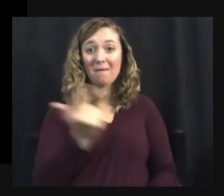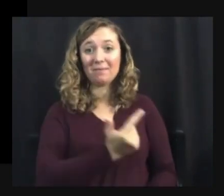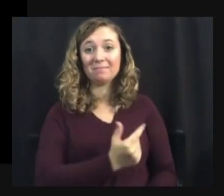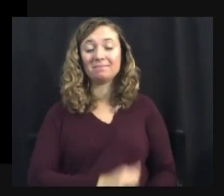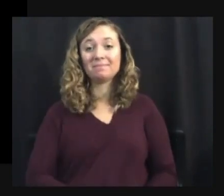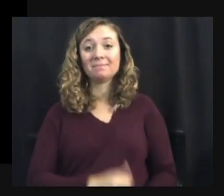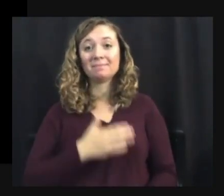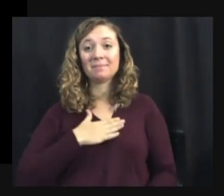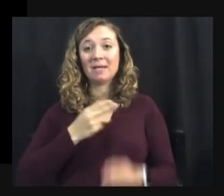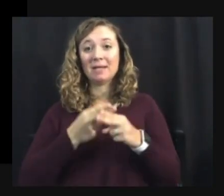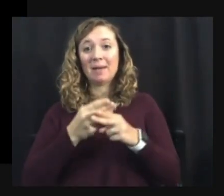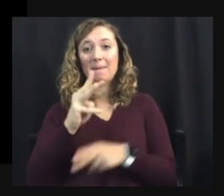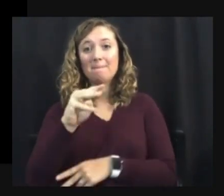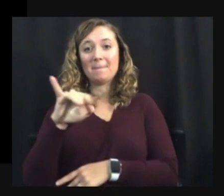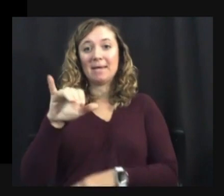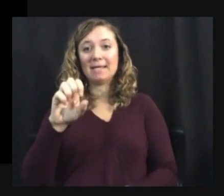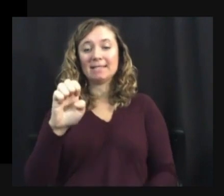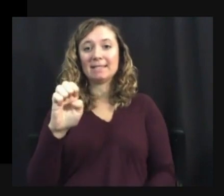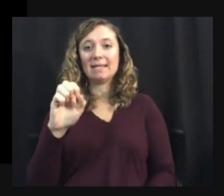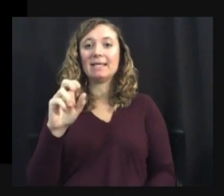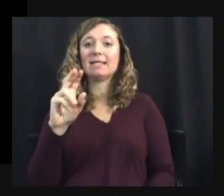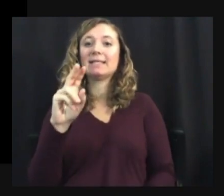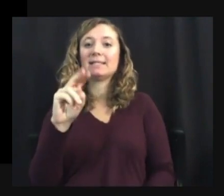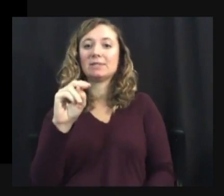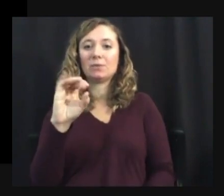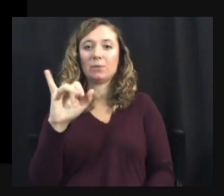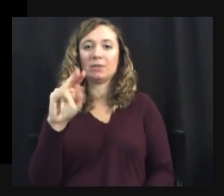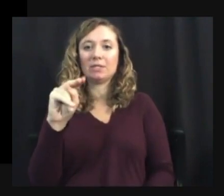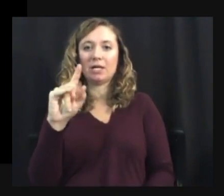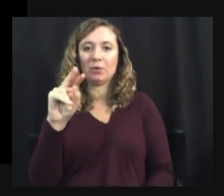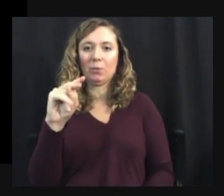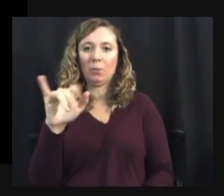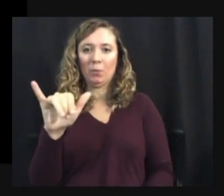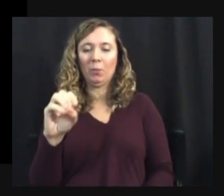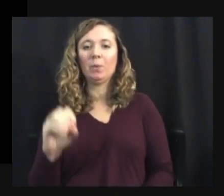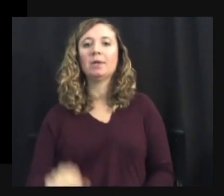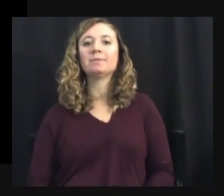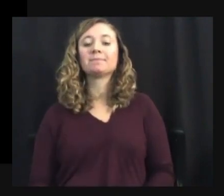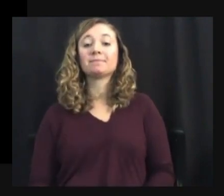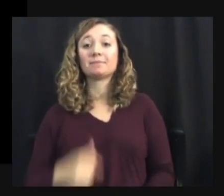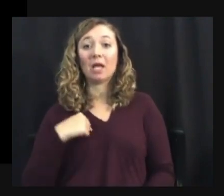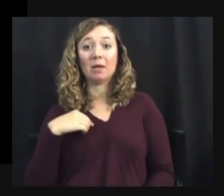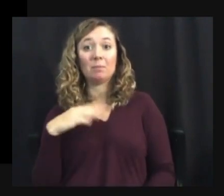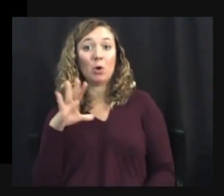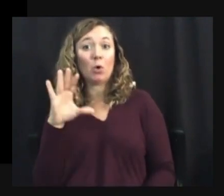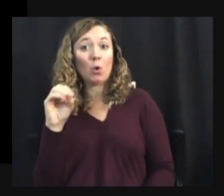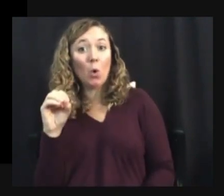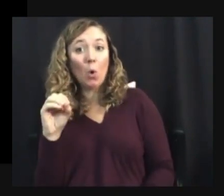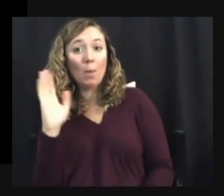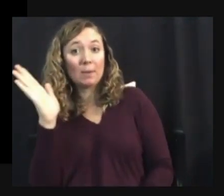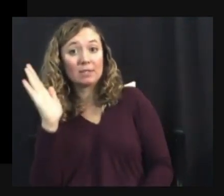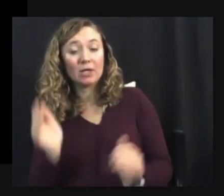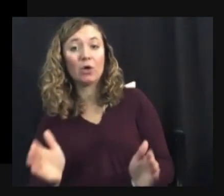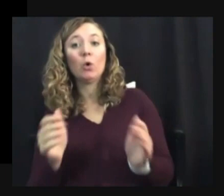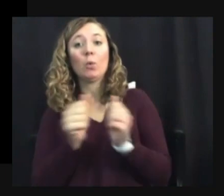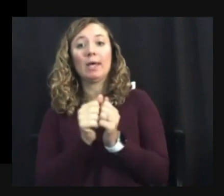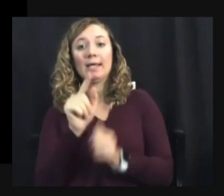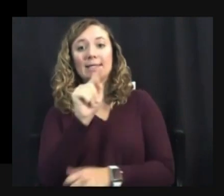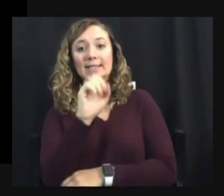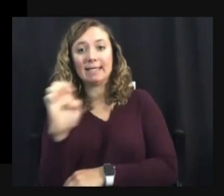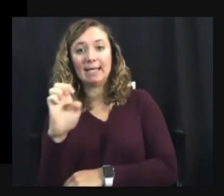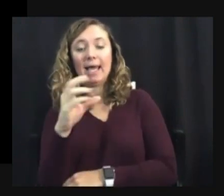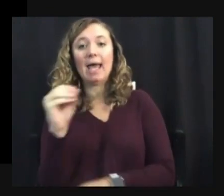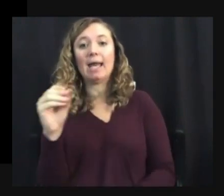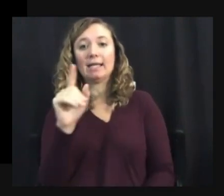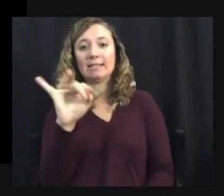Macy Sotantio, and today I will be co-presenting with T and Tiffany Joseph on